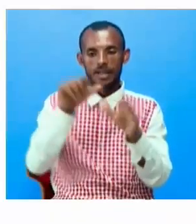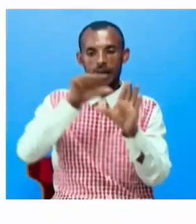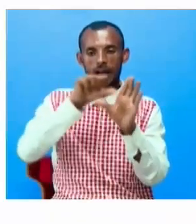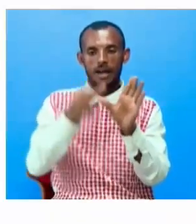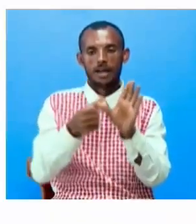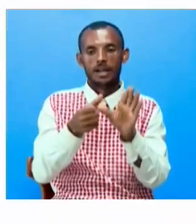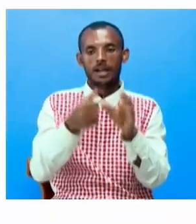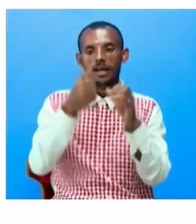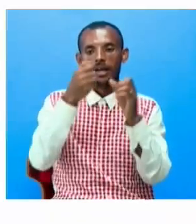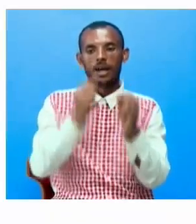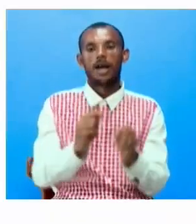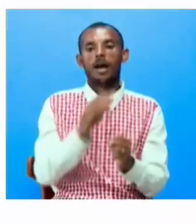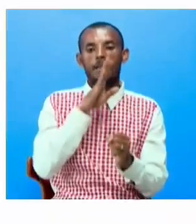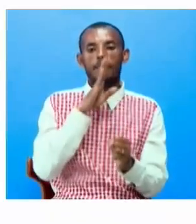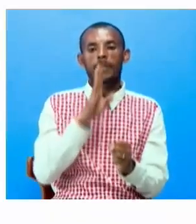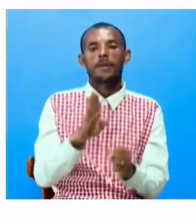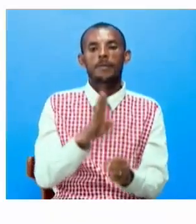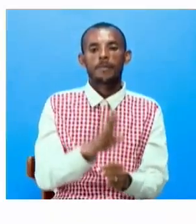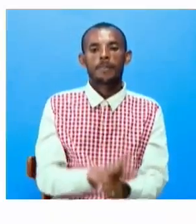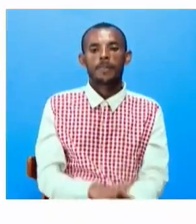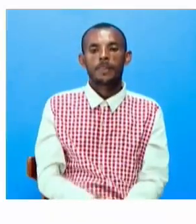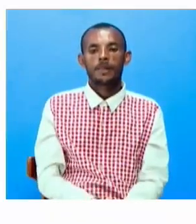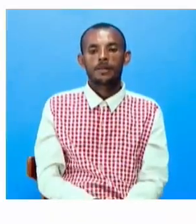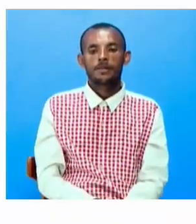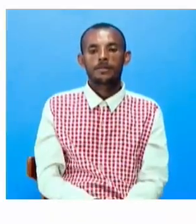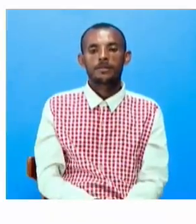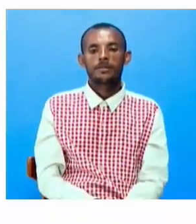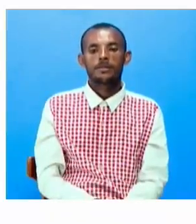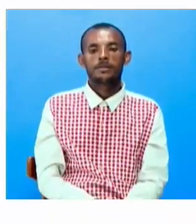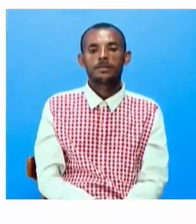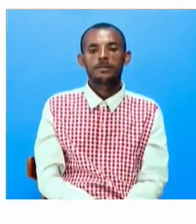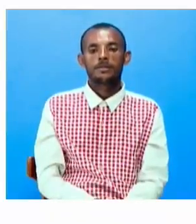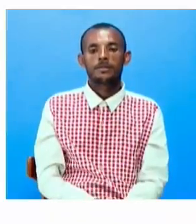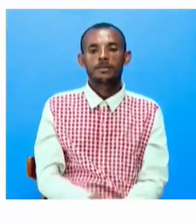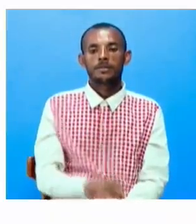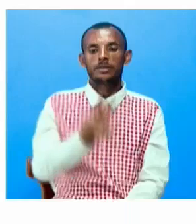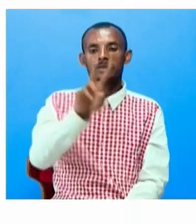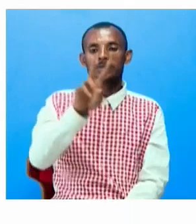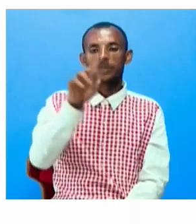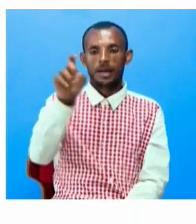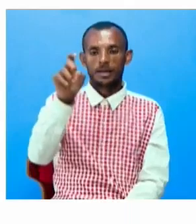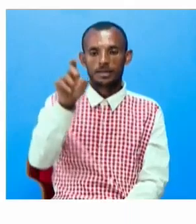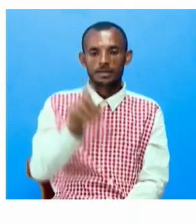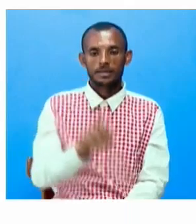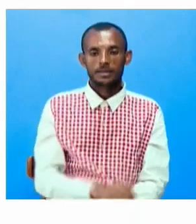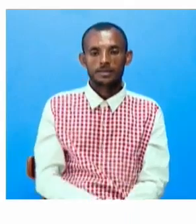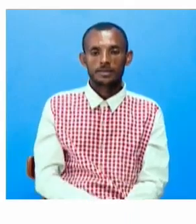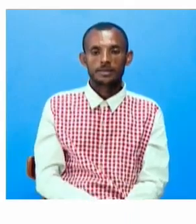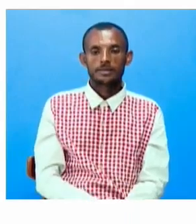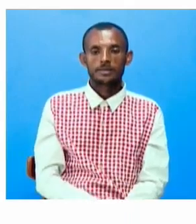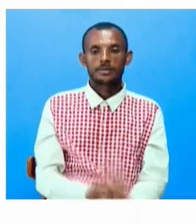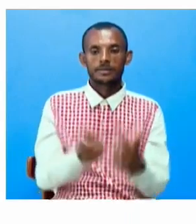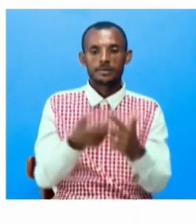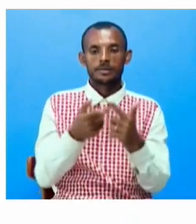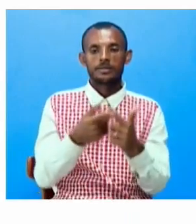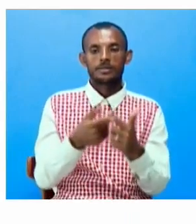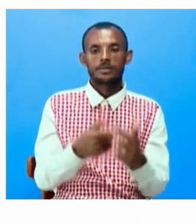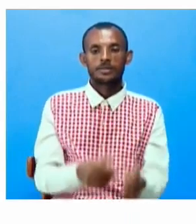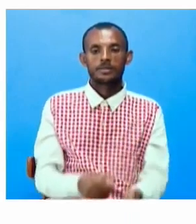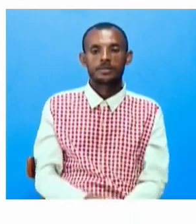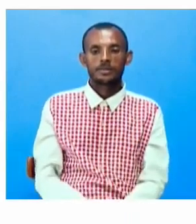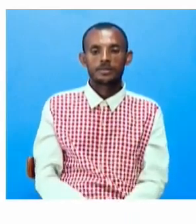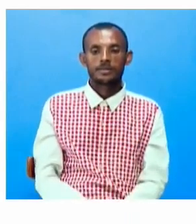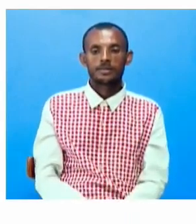becomes angle is this 2x. The second angle